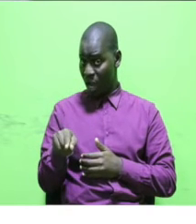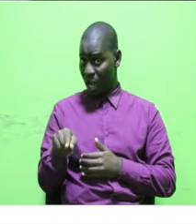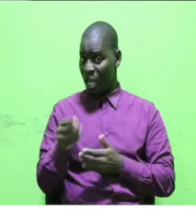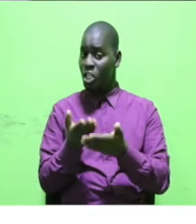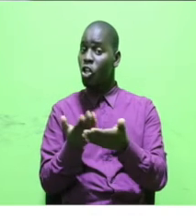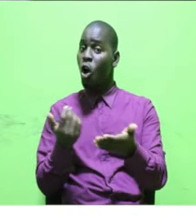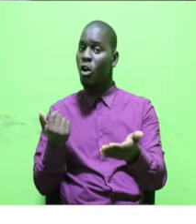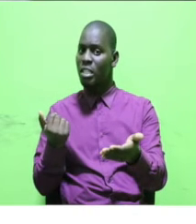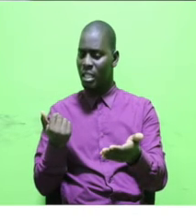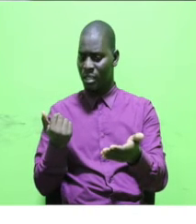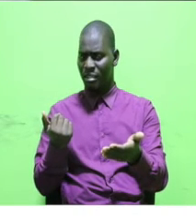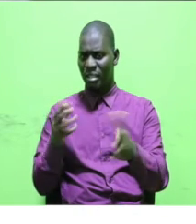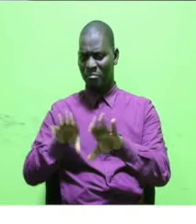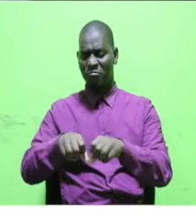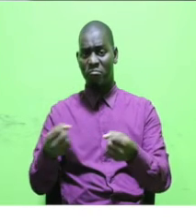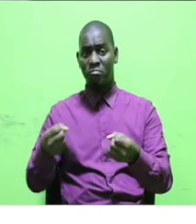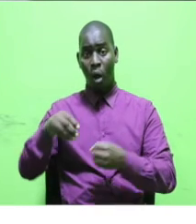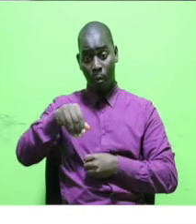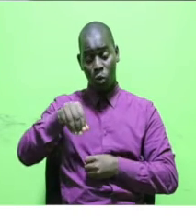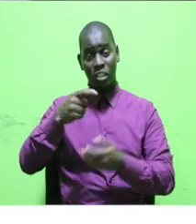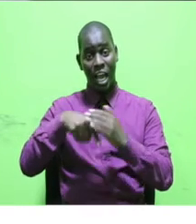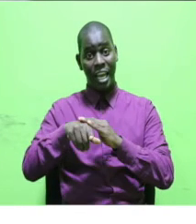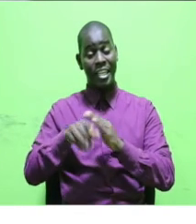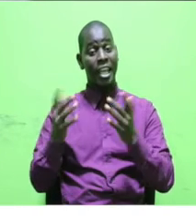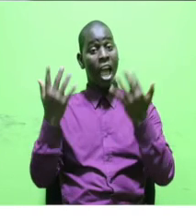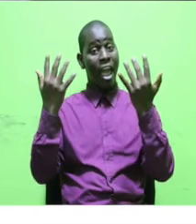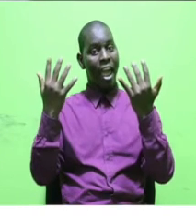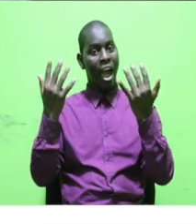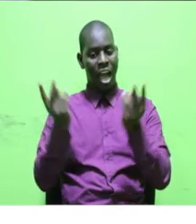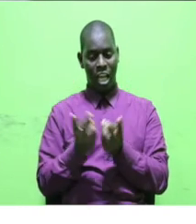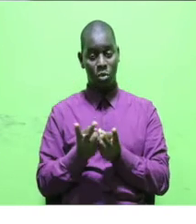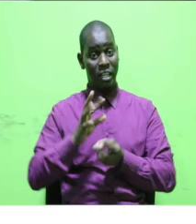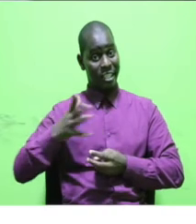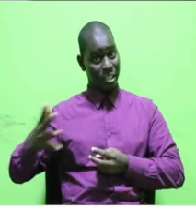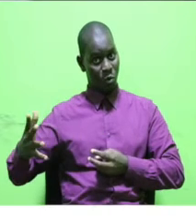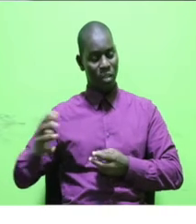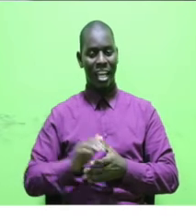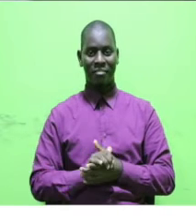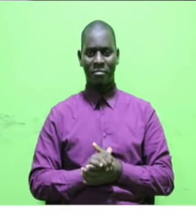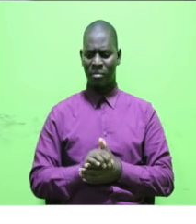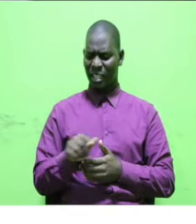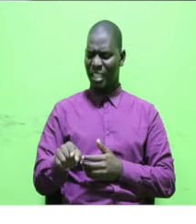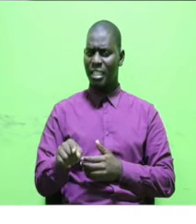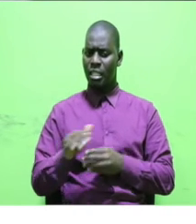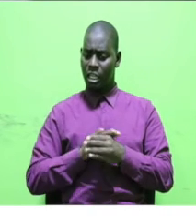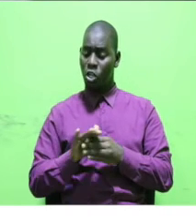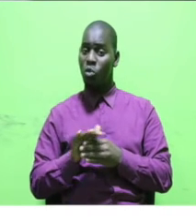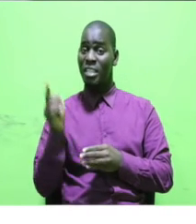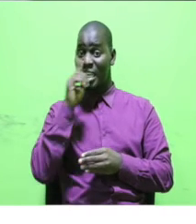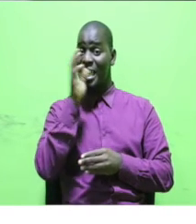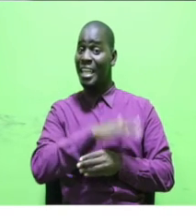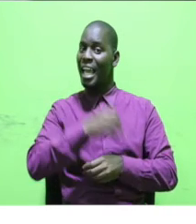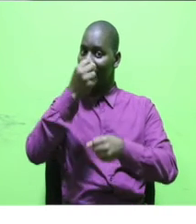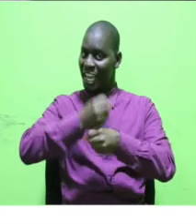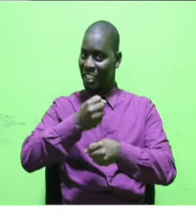waste disposal is also causes water, air, and land pollution. Now think on how to reduce waste production in